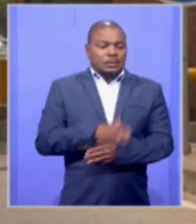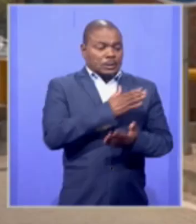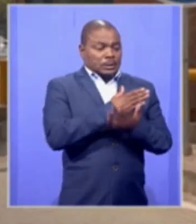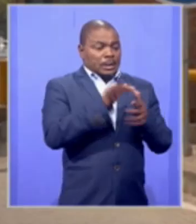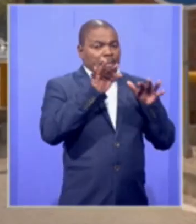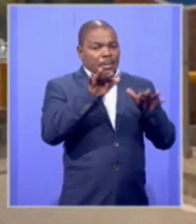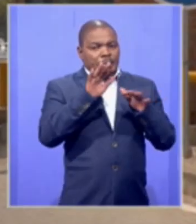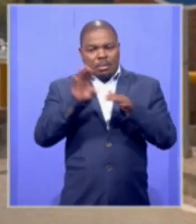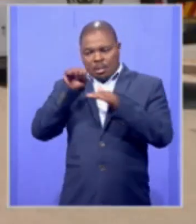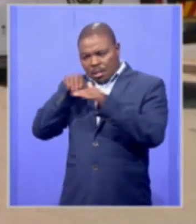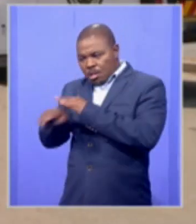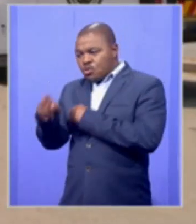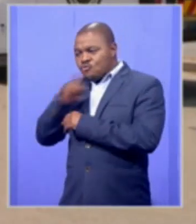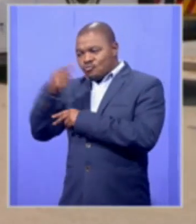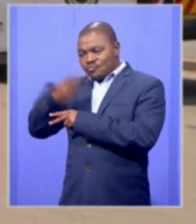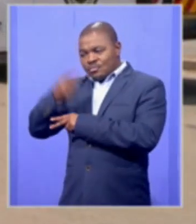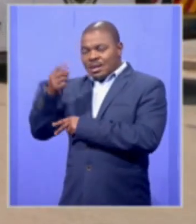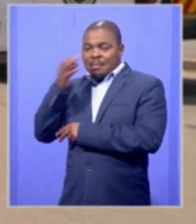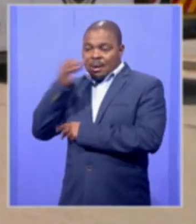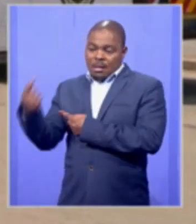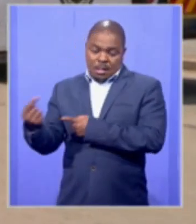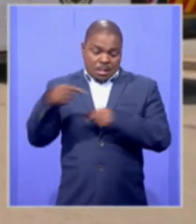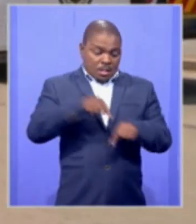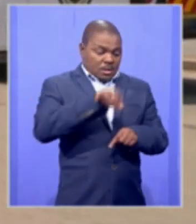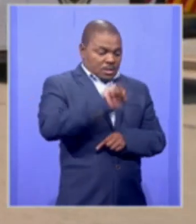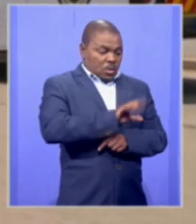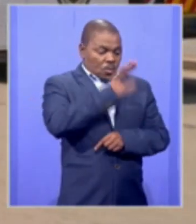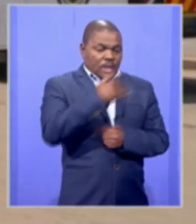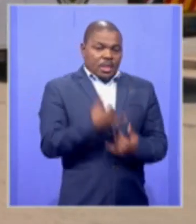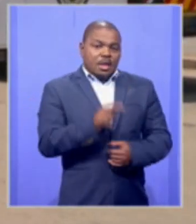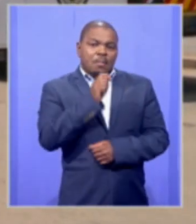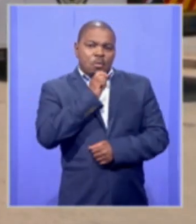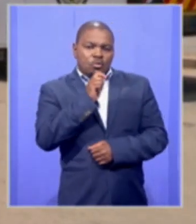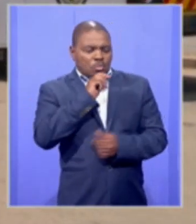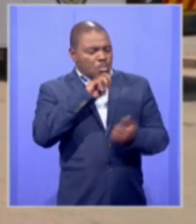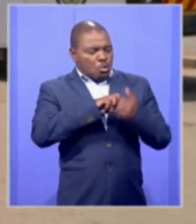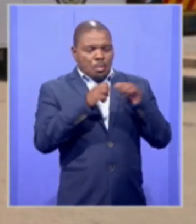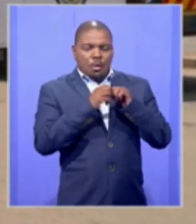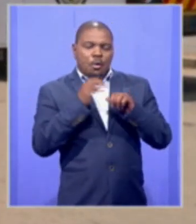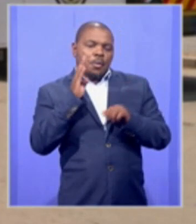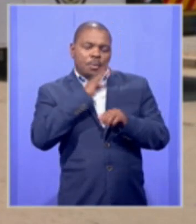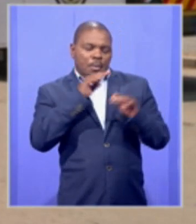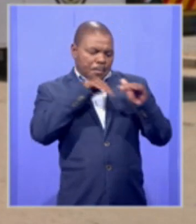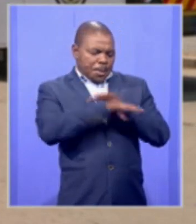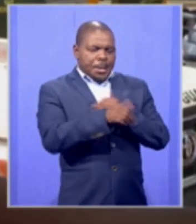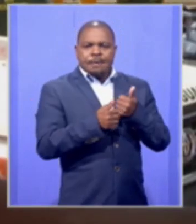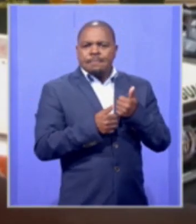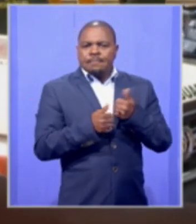kwa molelwaneng ba re go tlolela mono Afrika Borwa mosong o ne go ne go sena matsapa ape.